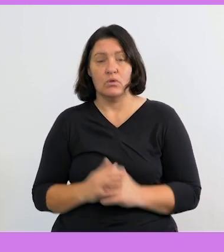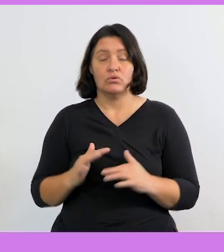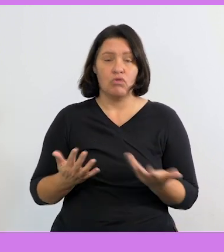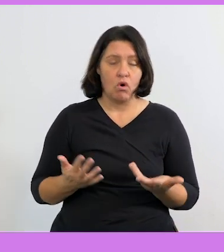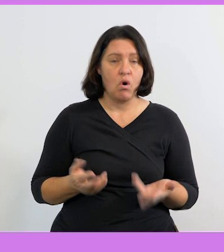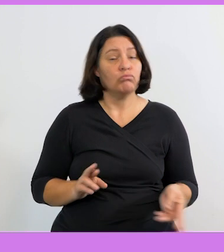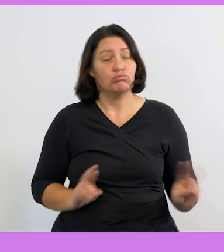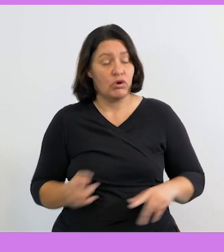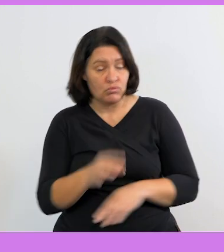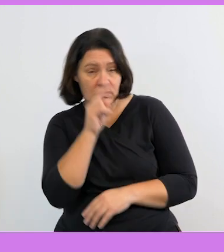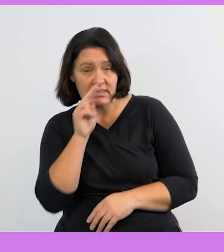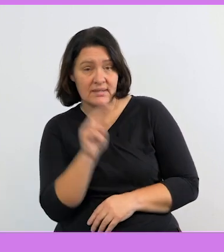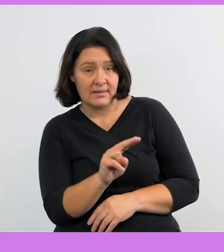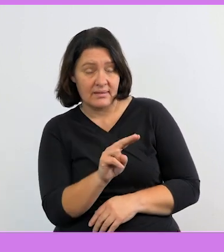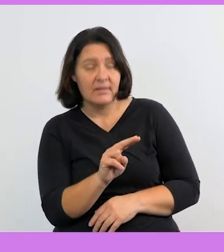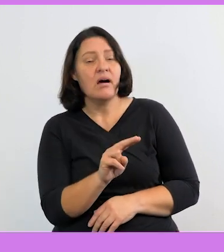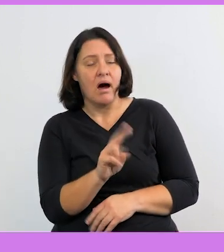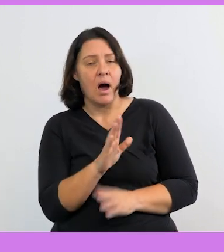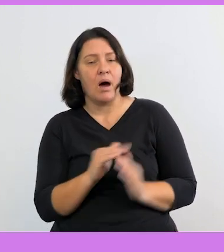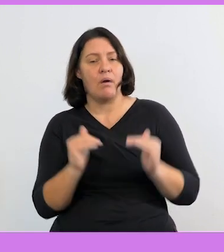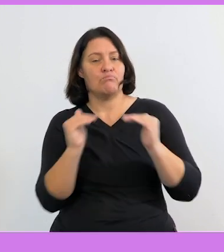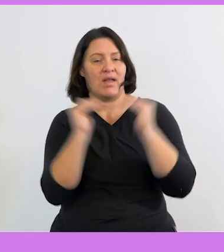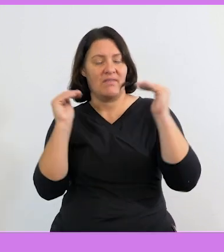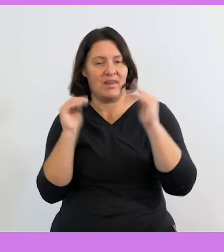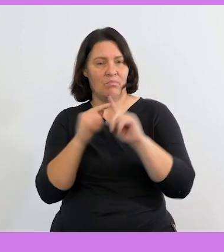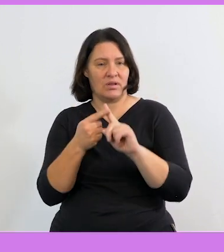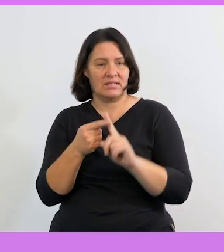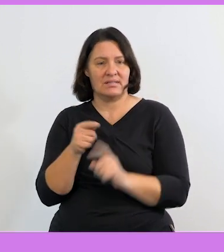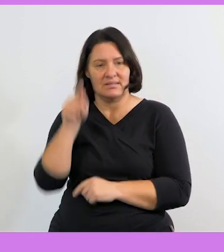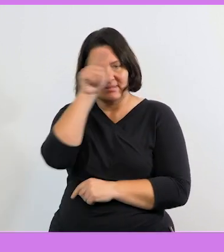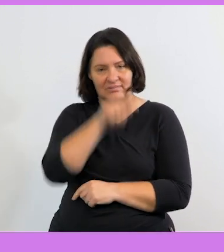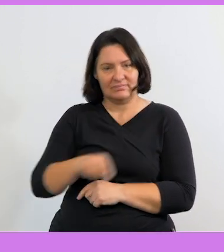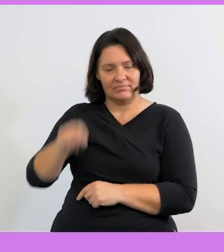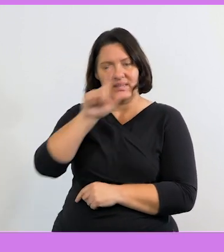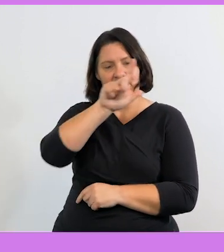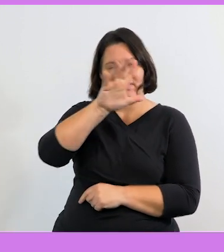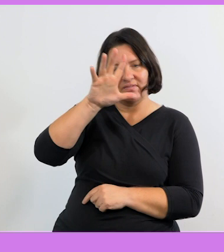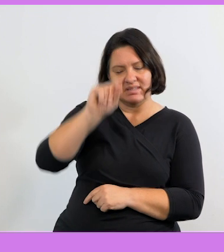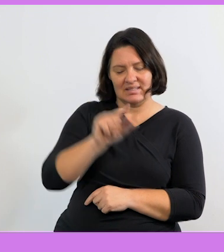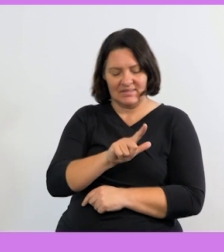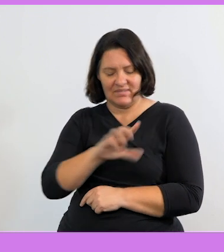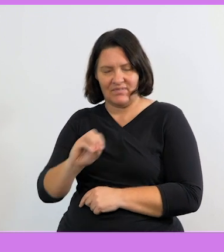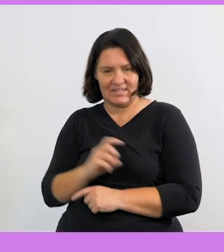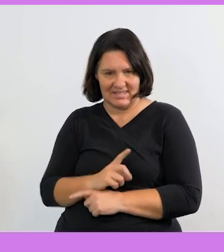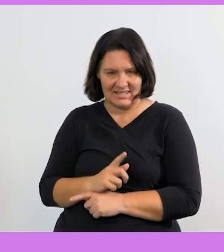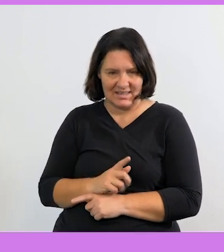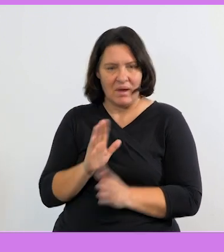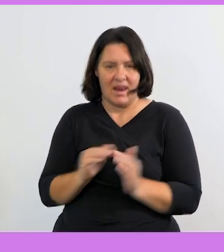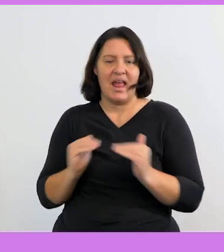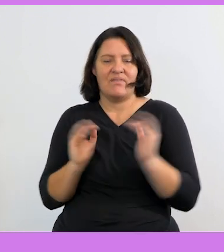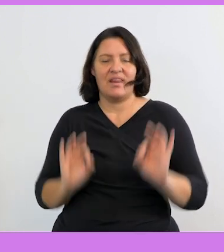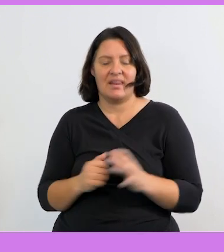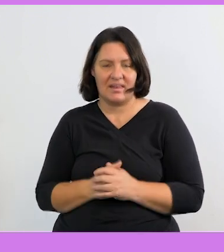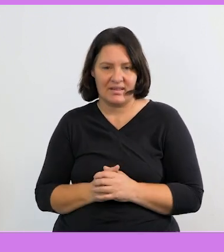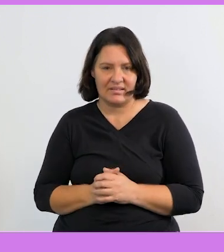1,250. So already we can see that the break-even point will be here. Right, looking at it carefully, when he